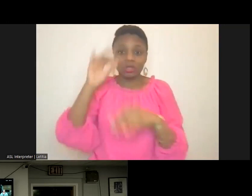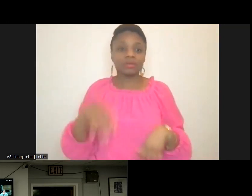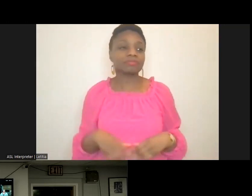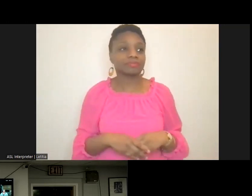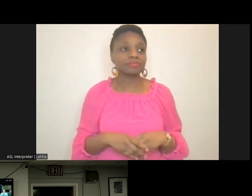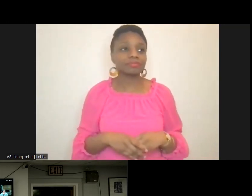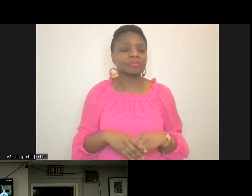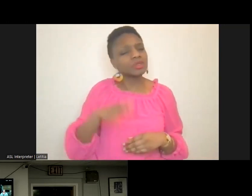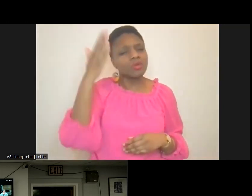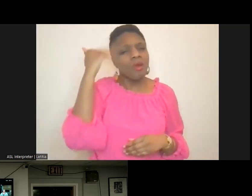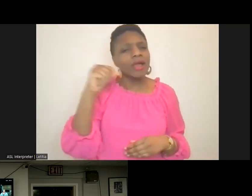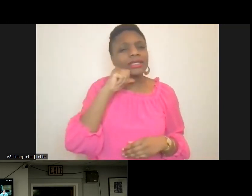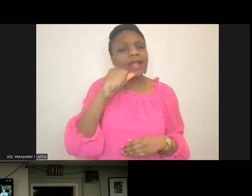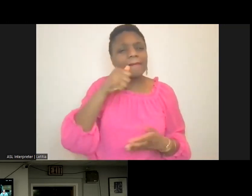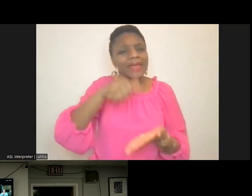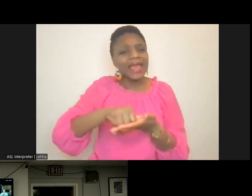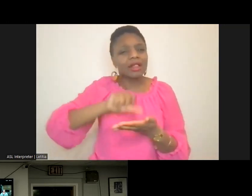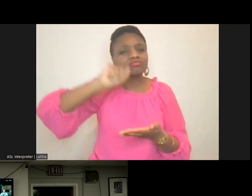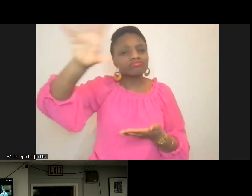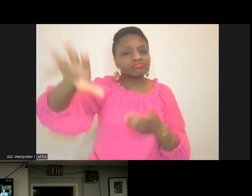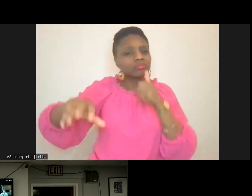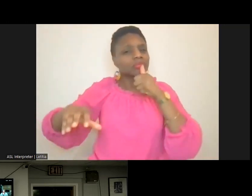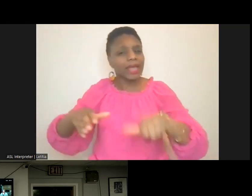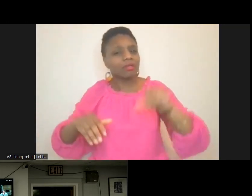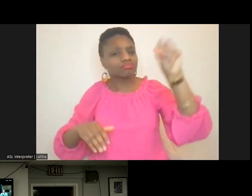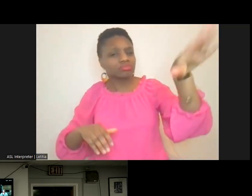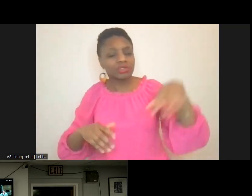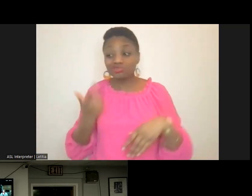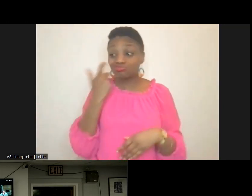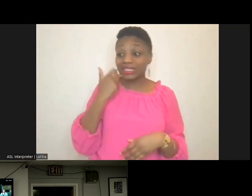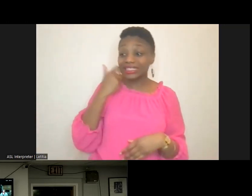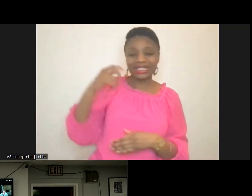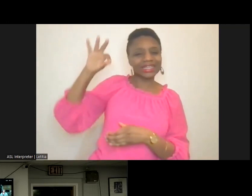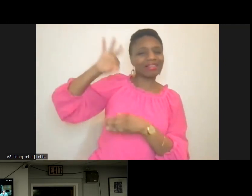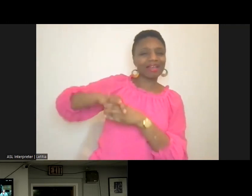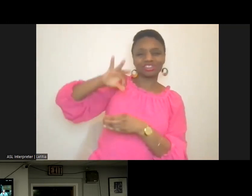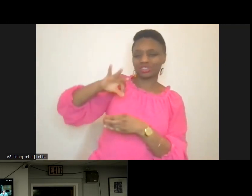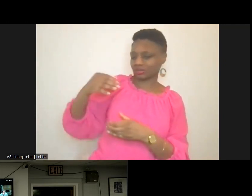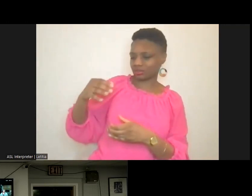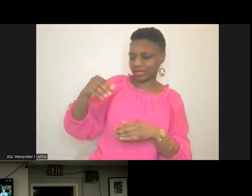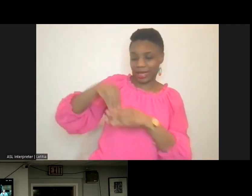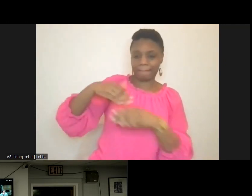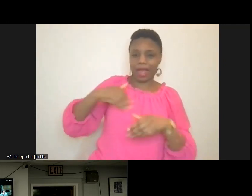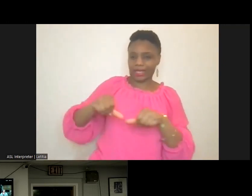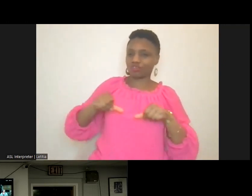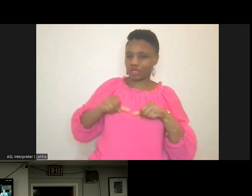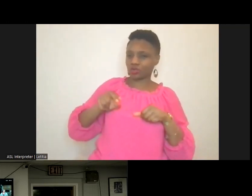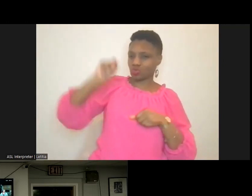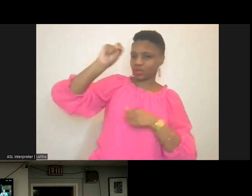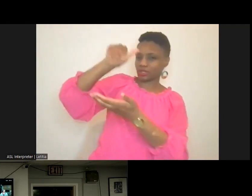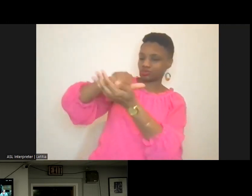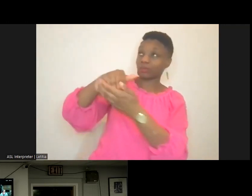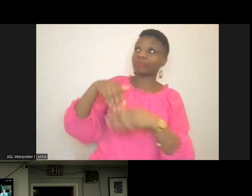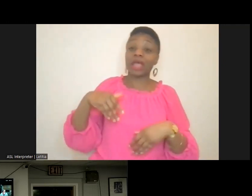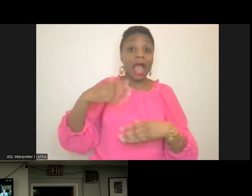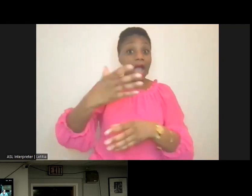mailings. You know, we just went through an election season out in my neck of the woods, and the postcard mailings I